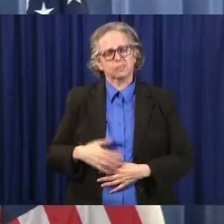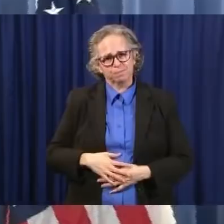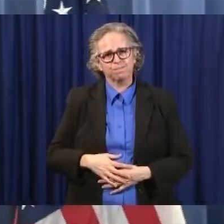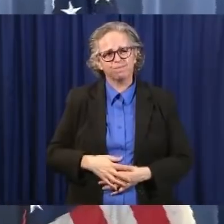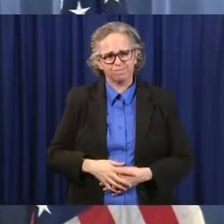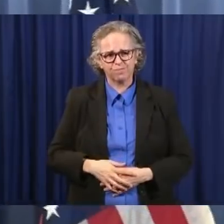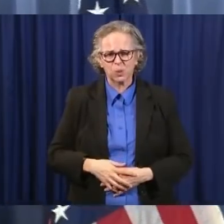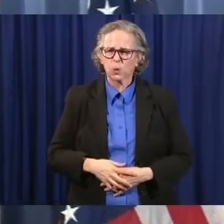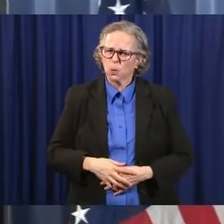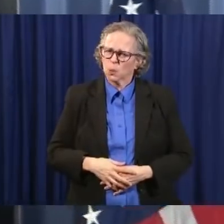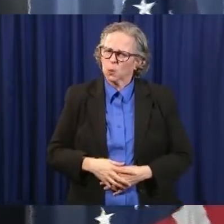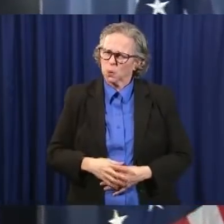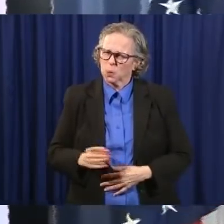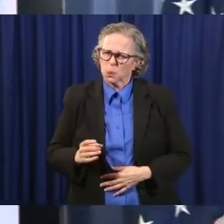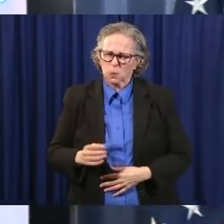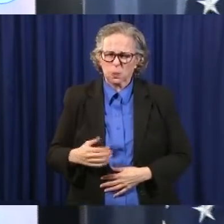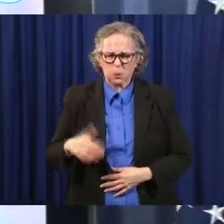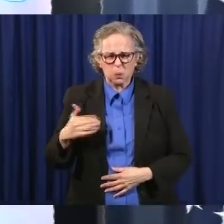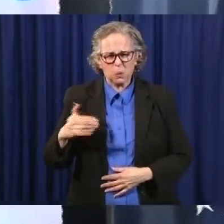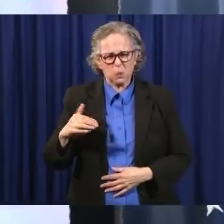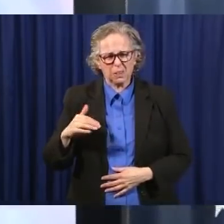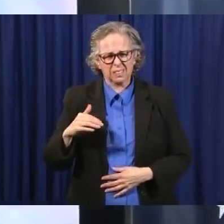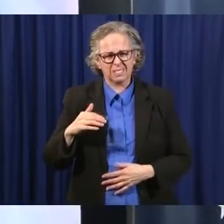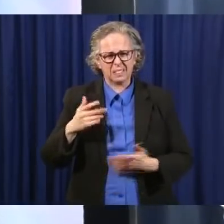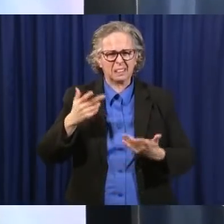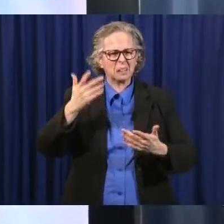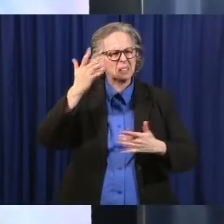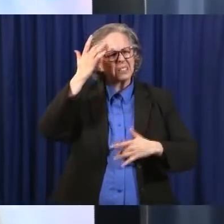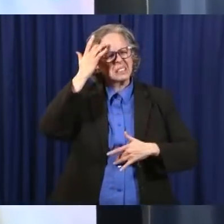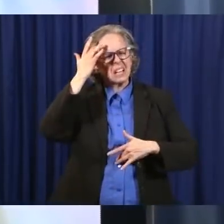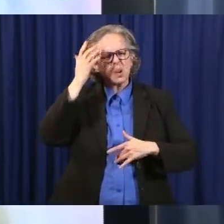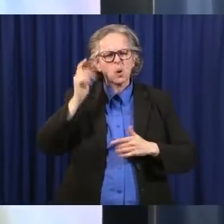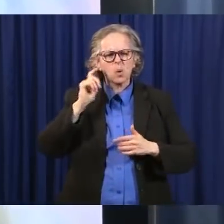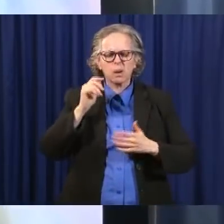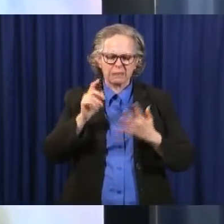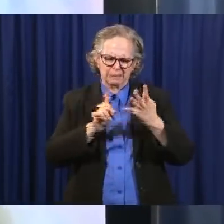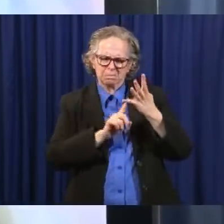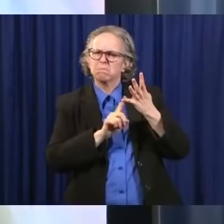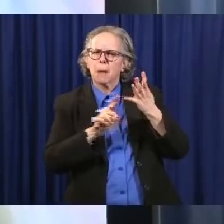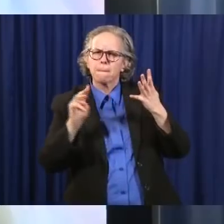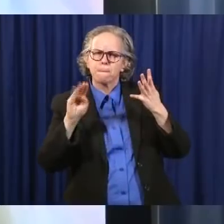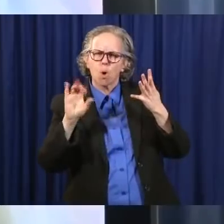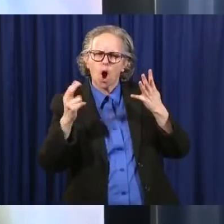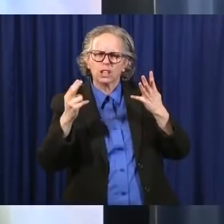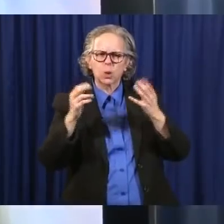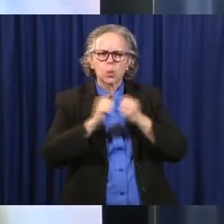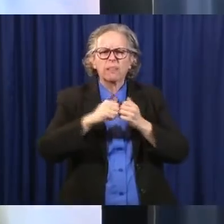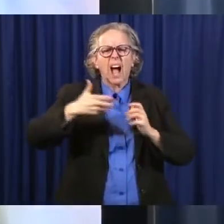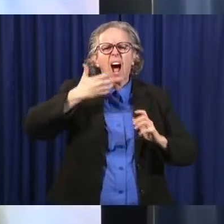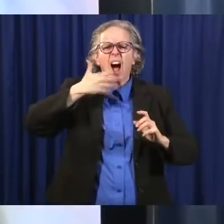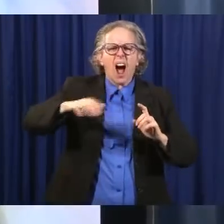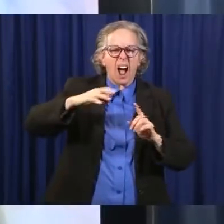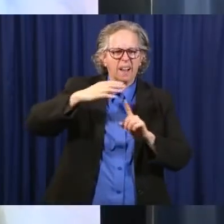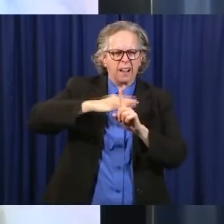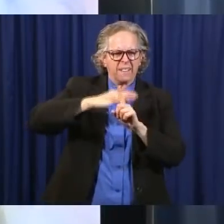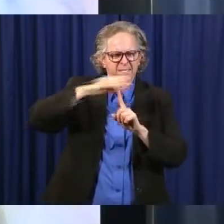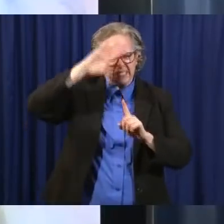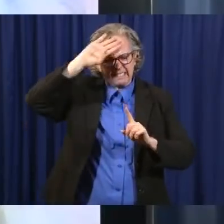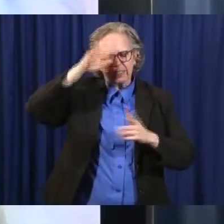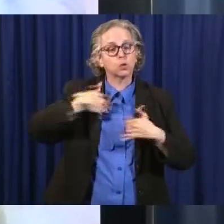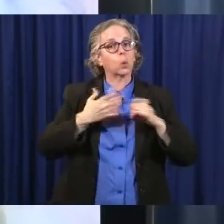event. I initially got sick at the end of March with cough, temperature, stayed home from work, which was our